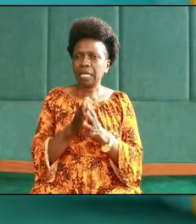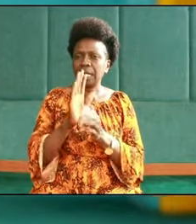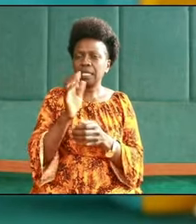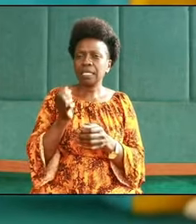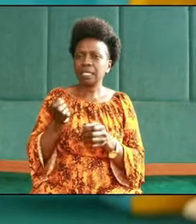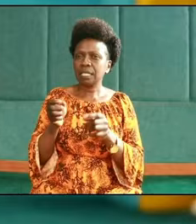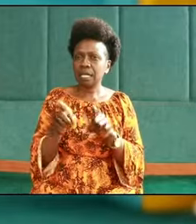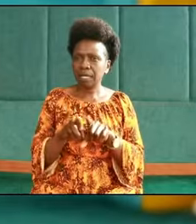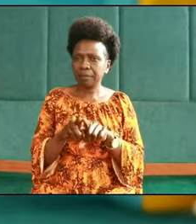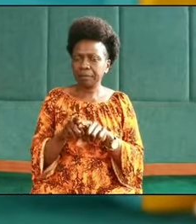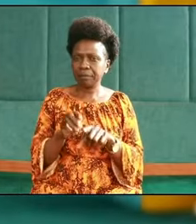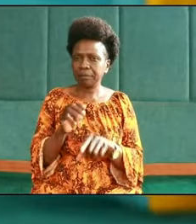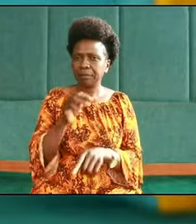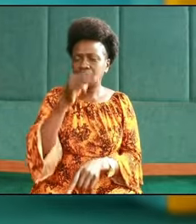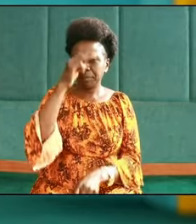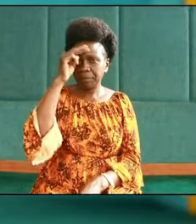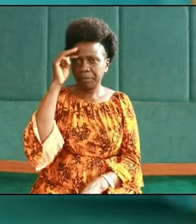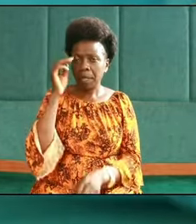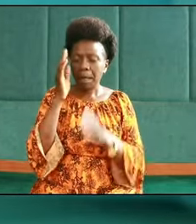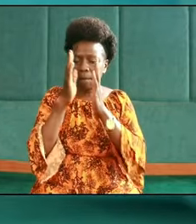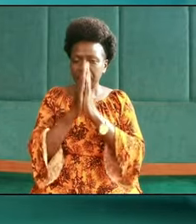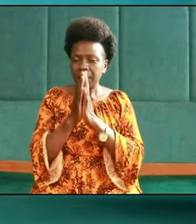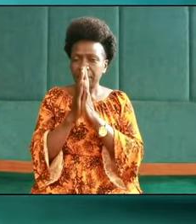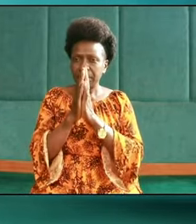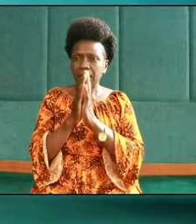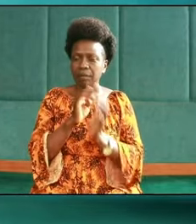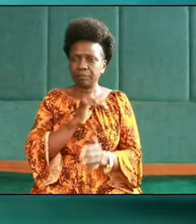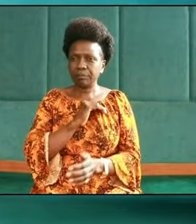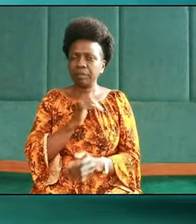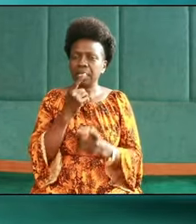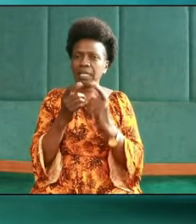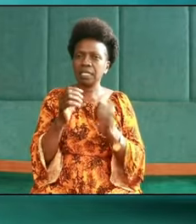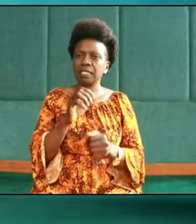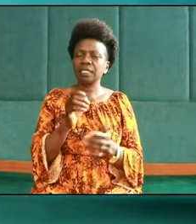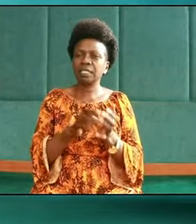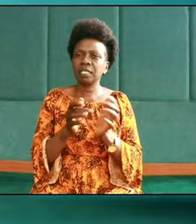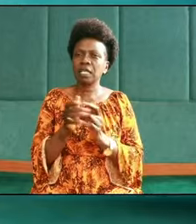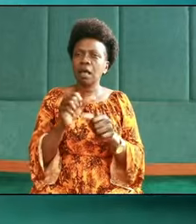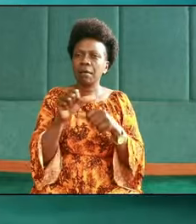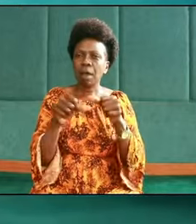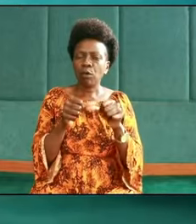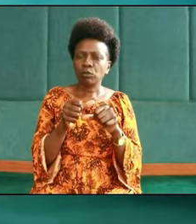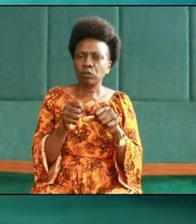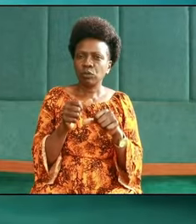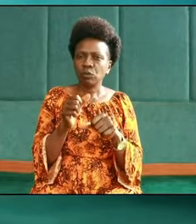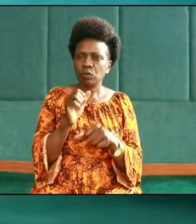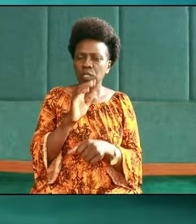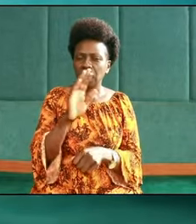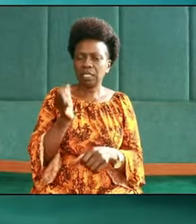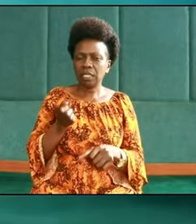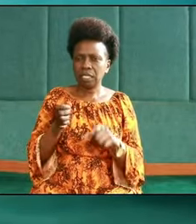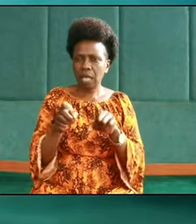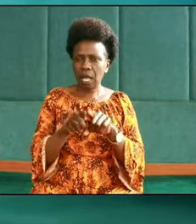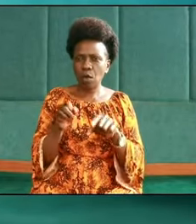sister, mother, praying and pleading, telling Jesus about their